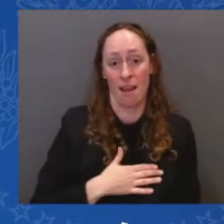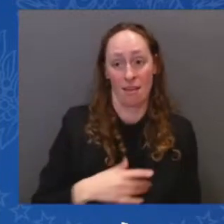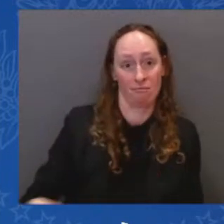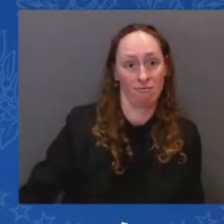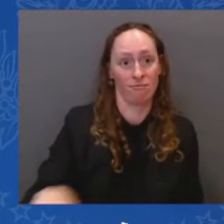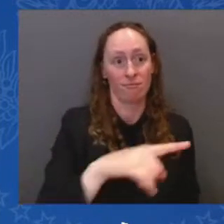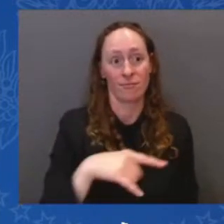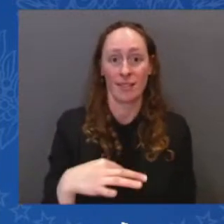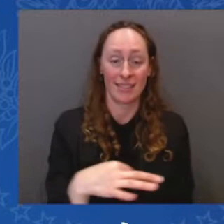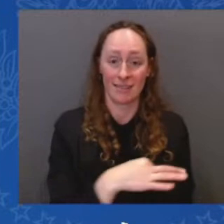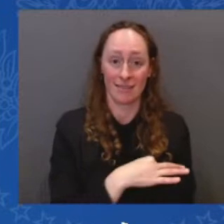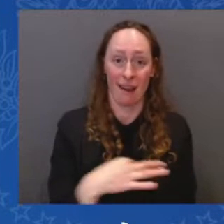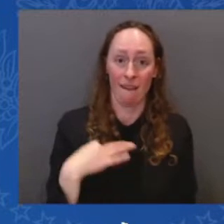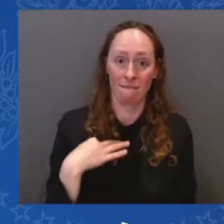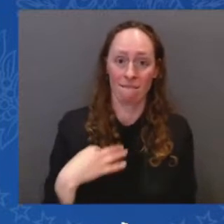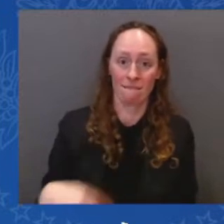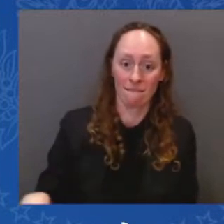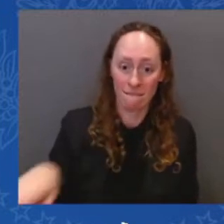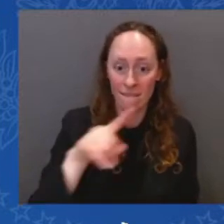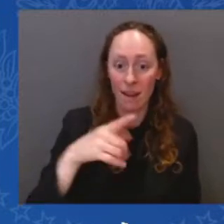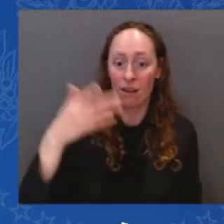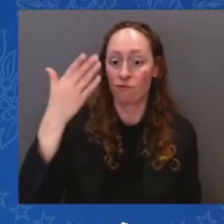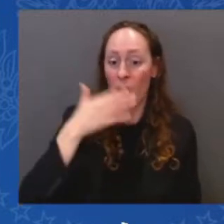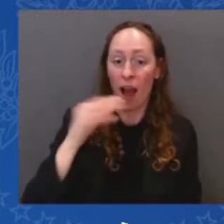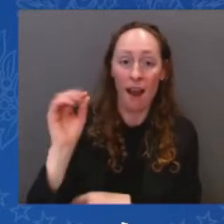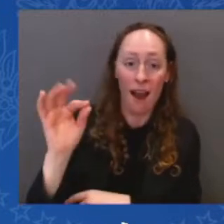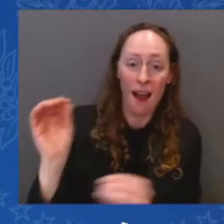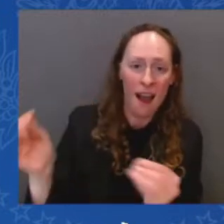robust clap-out when I left yesterday.